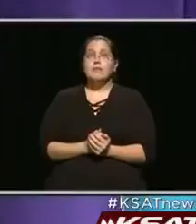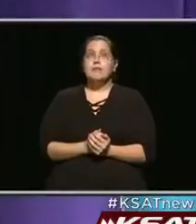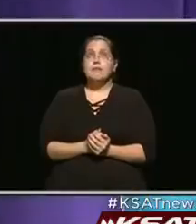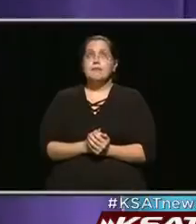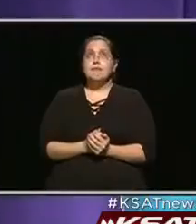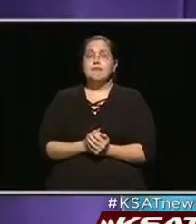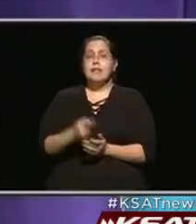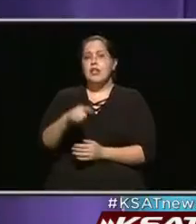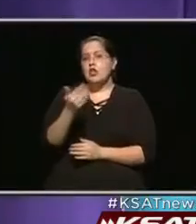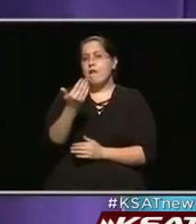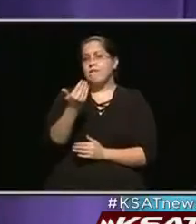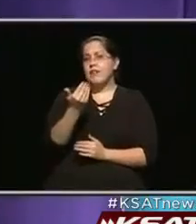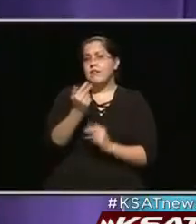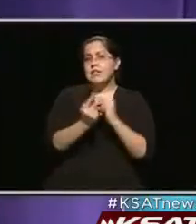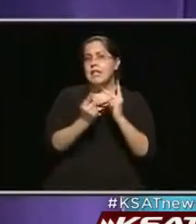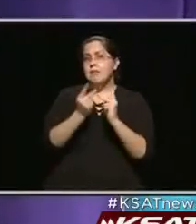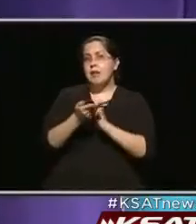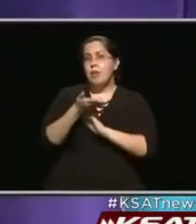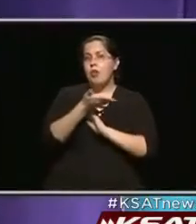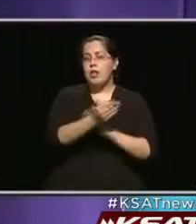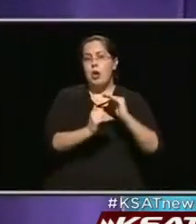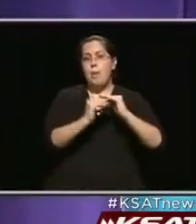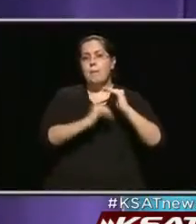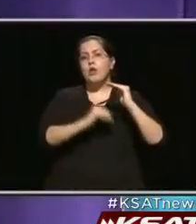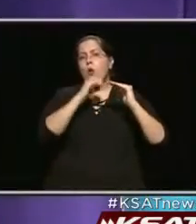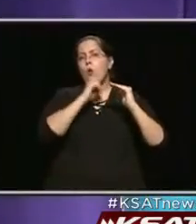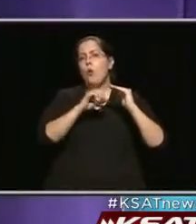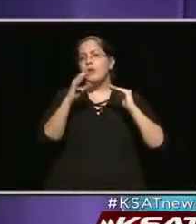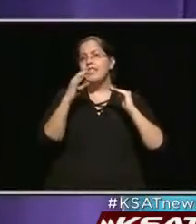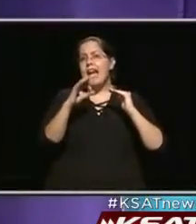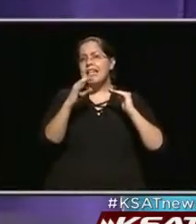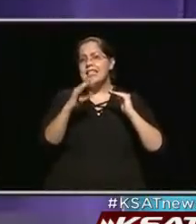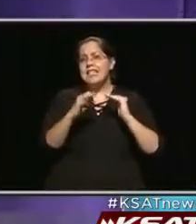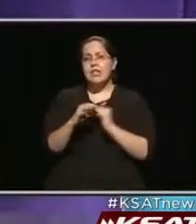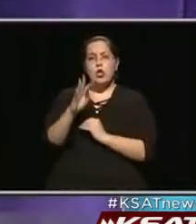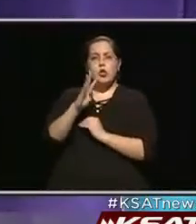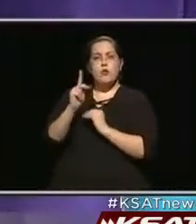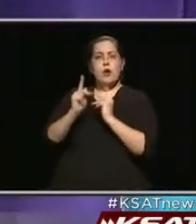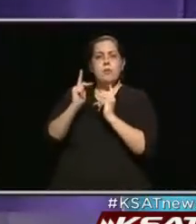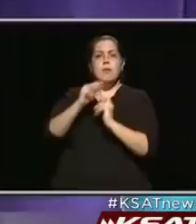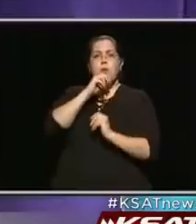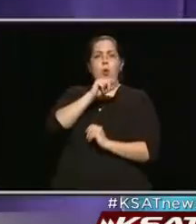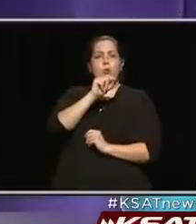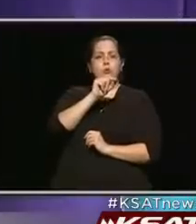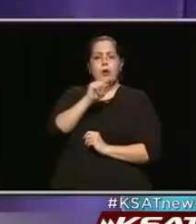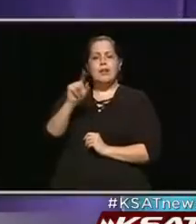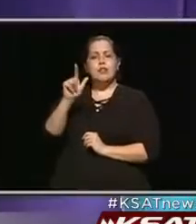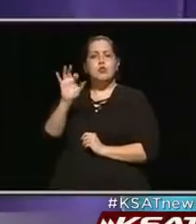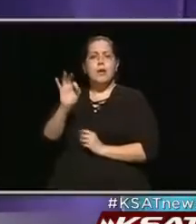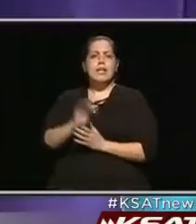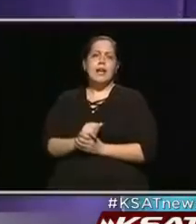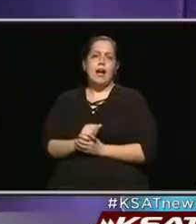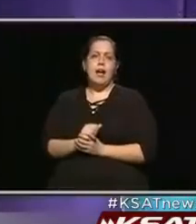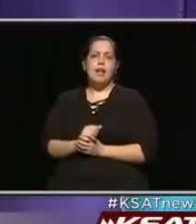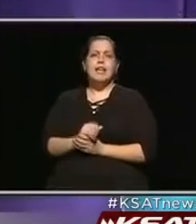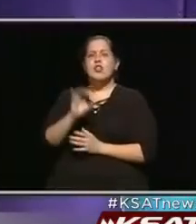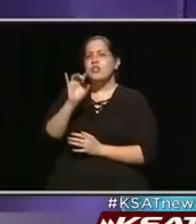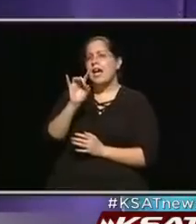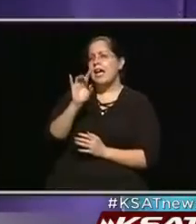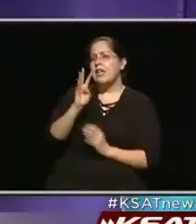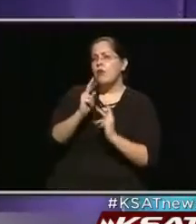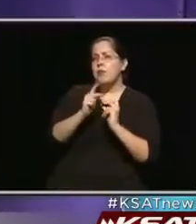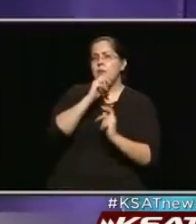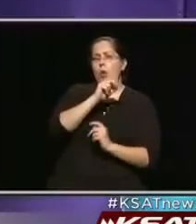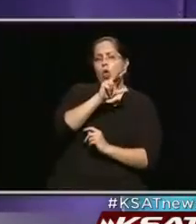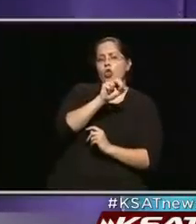there's 15 people that have been in there that are below 19 years old. There's 41 that are 20 to 29. There's 84 of